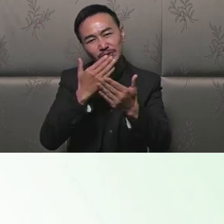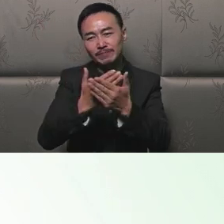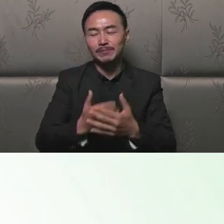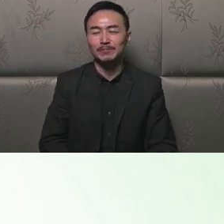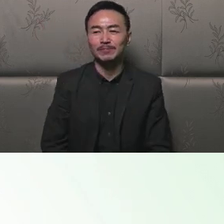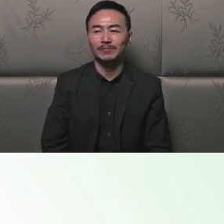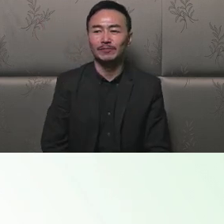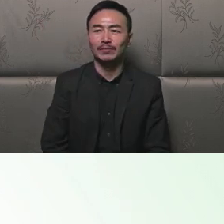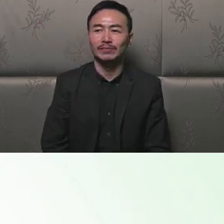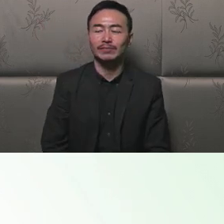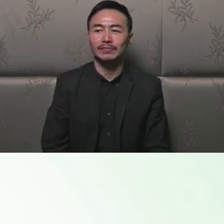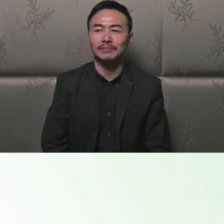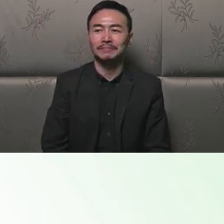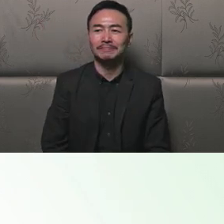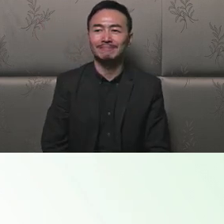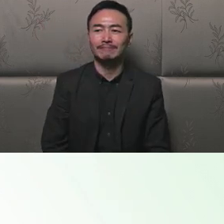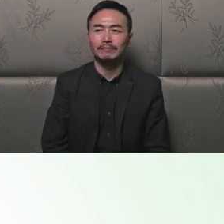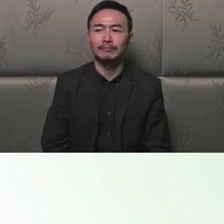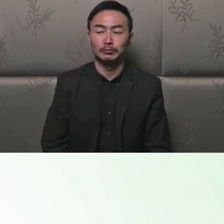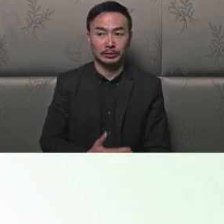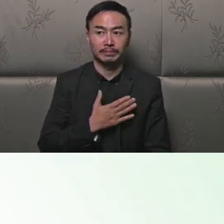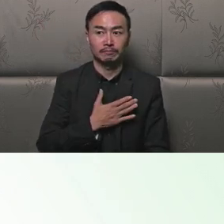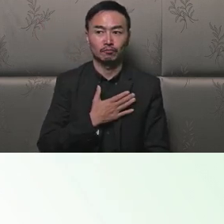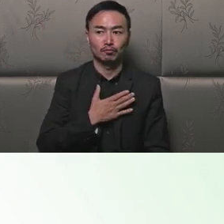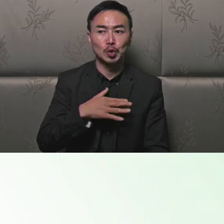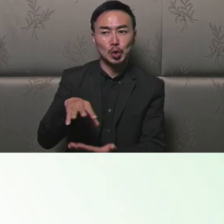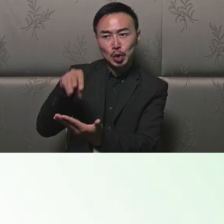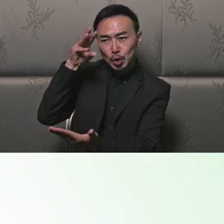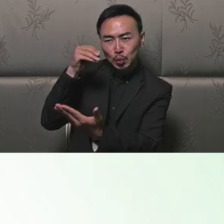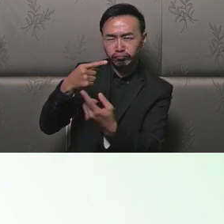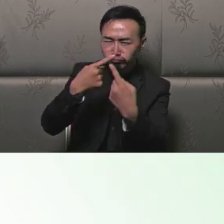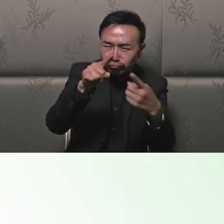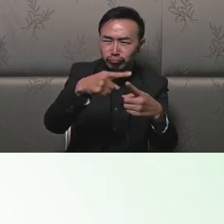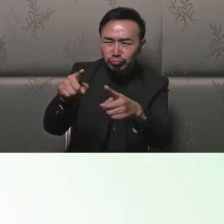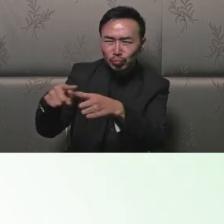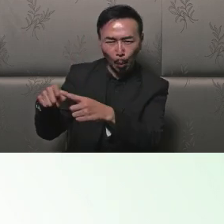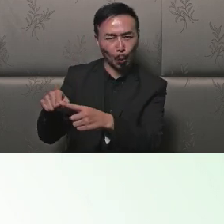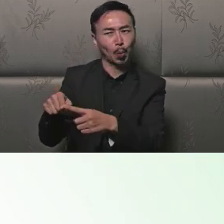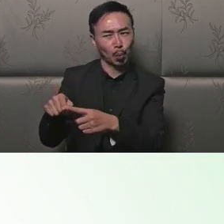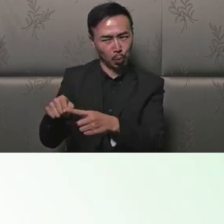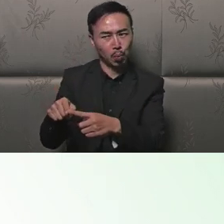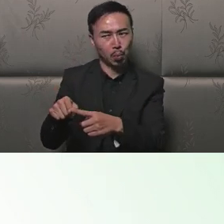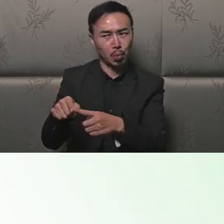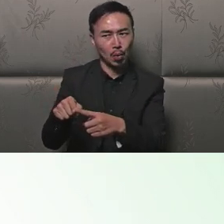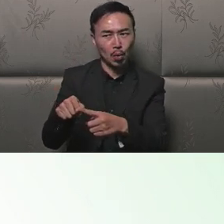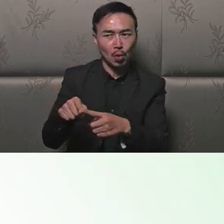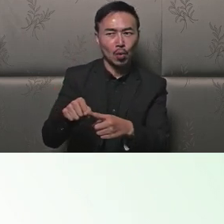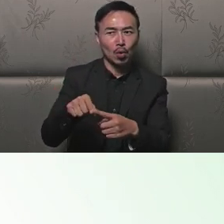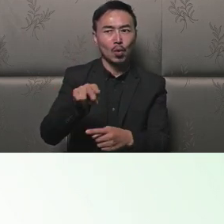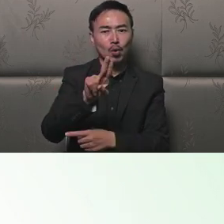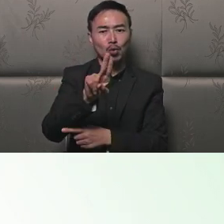to learn that the accredited banking system that accumulates